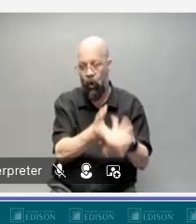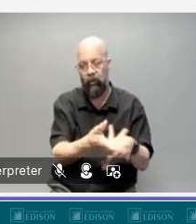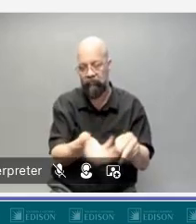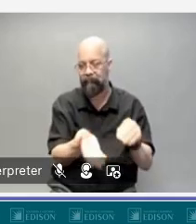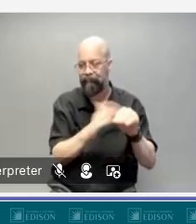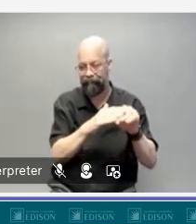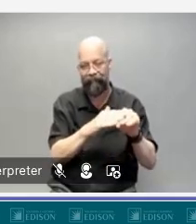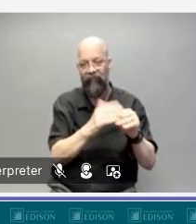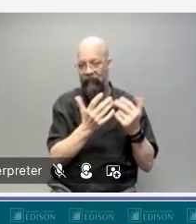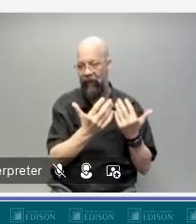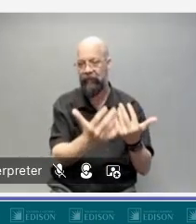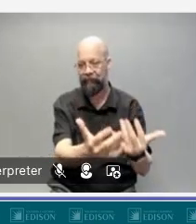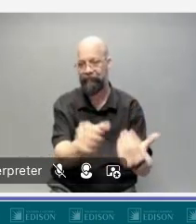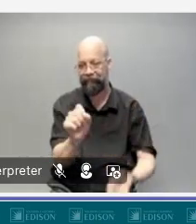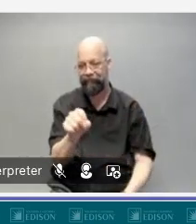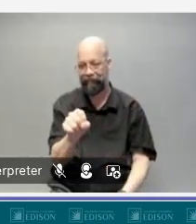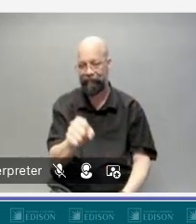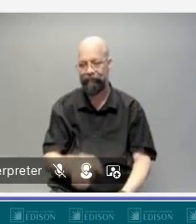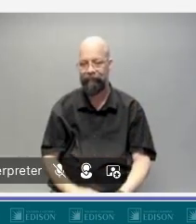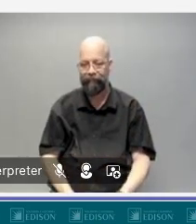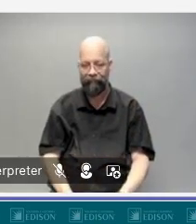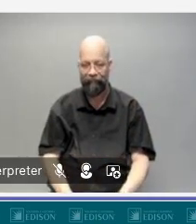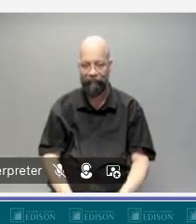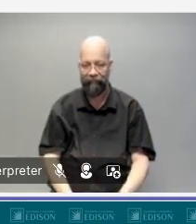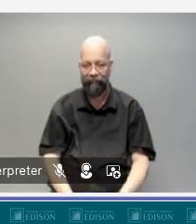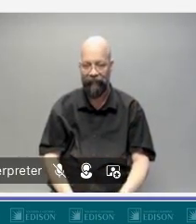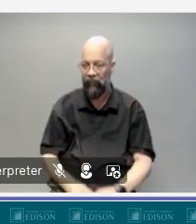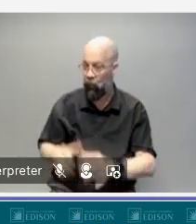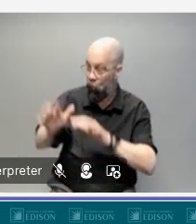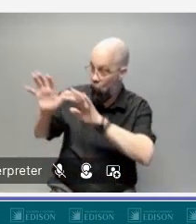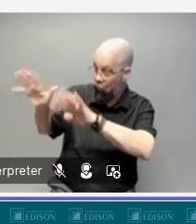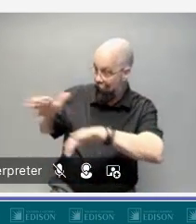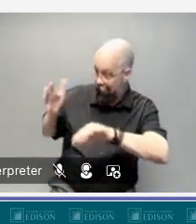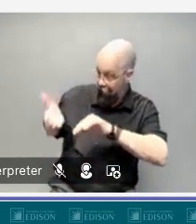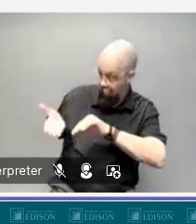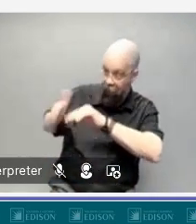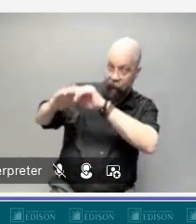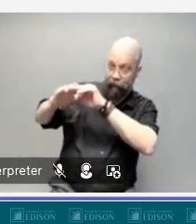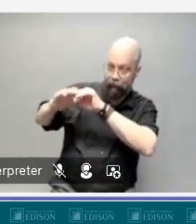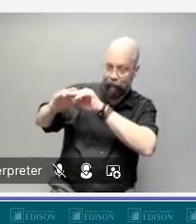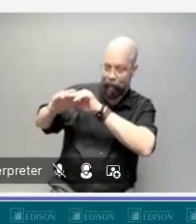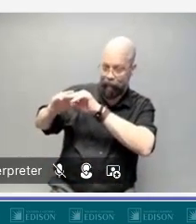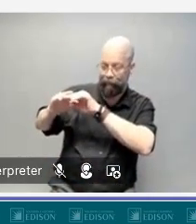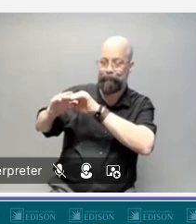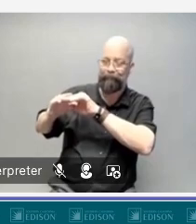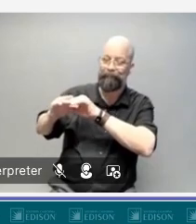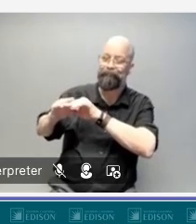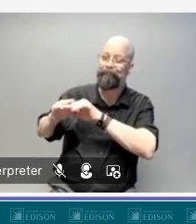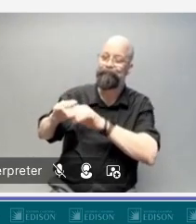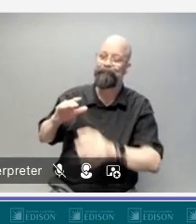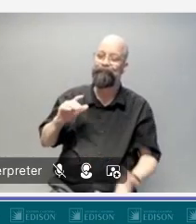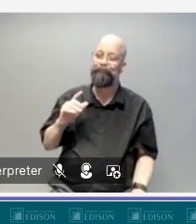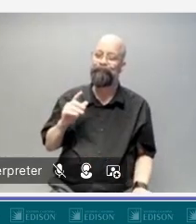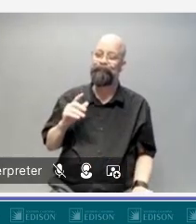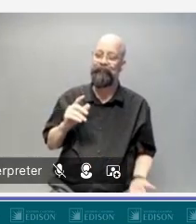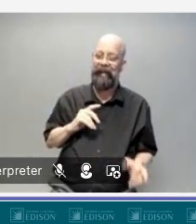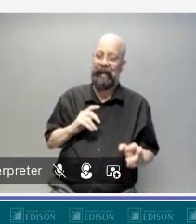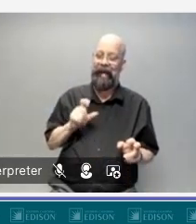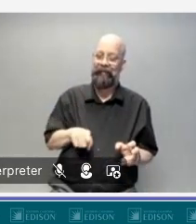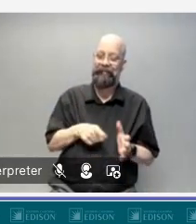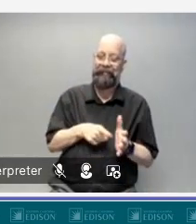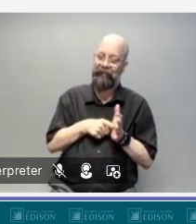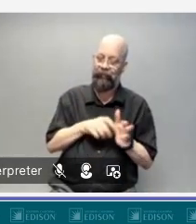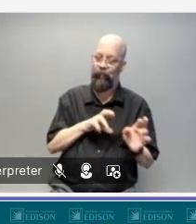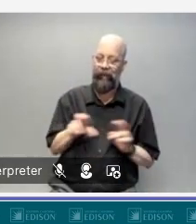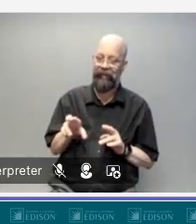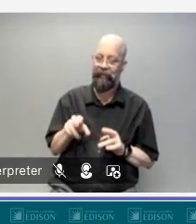we see some wind. We get these wind events that could be occurring. We're going to have potential for PSPS. Next